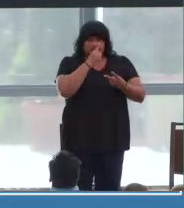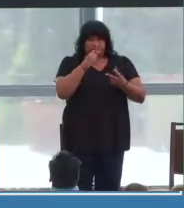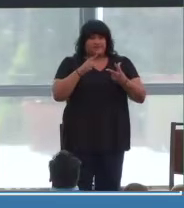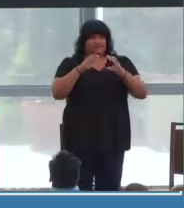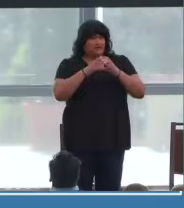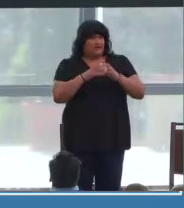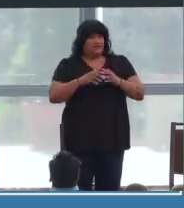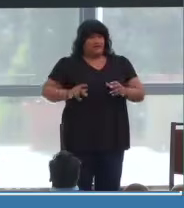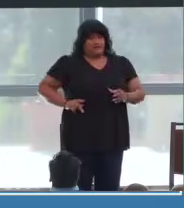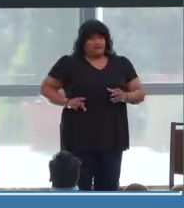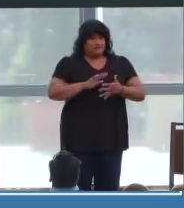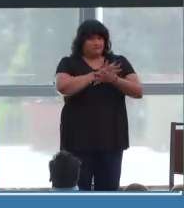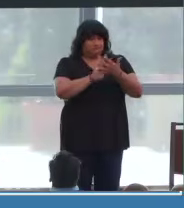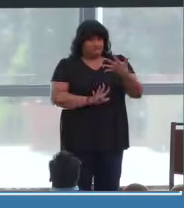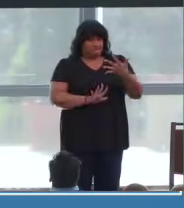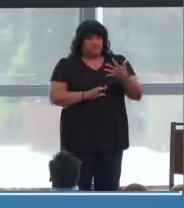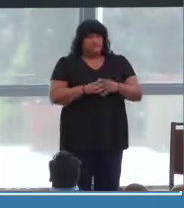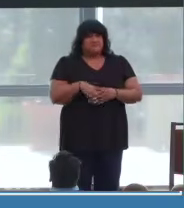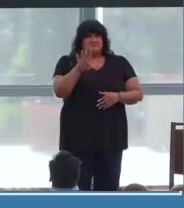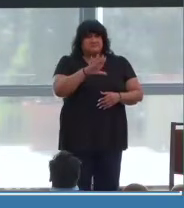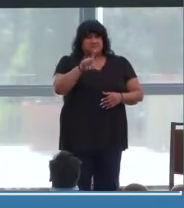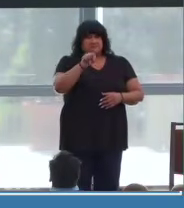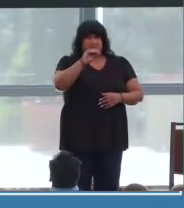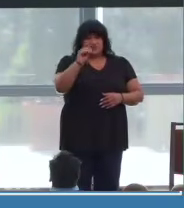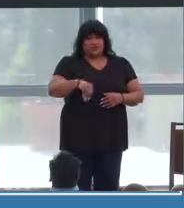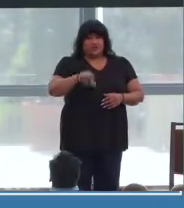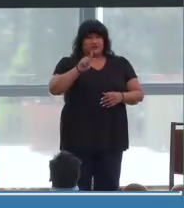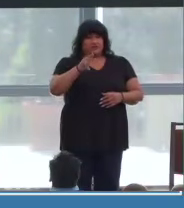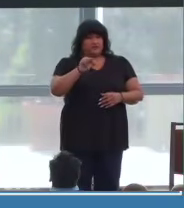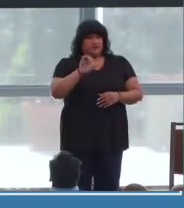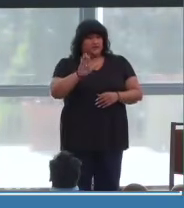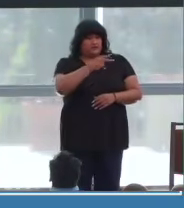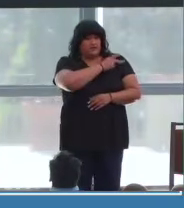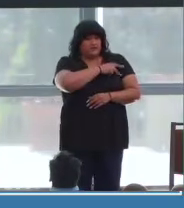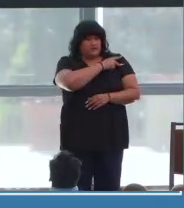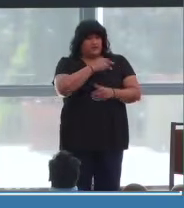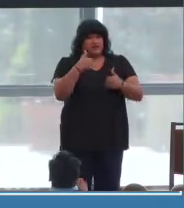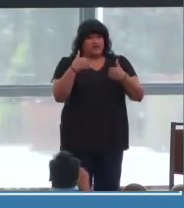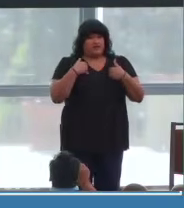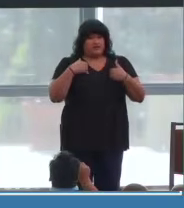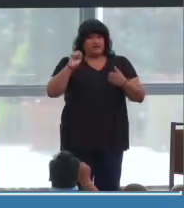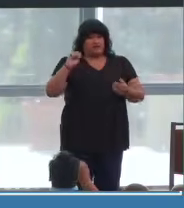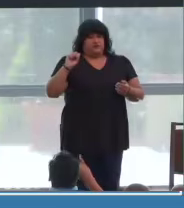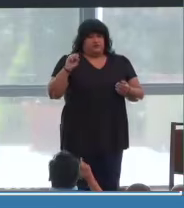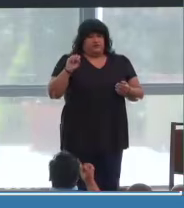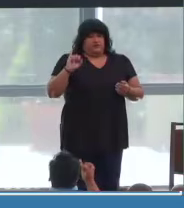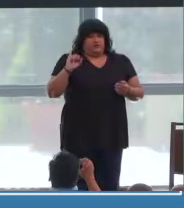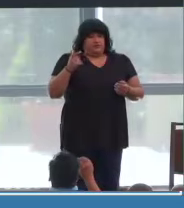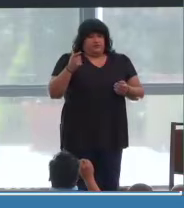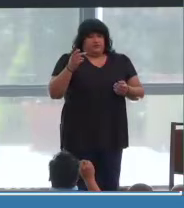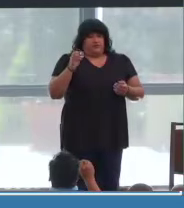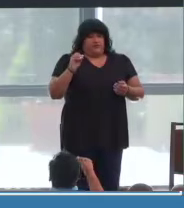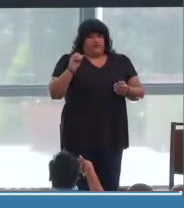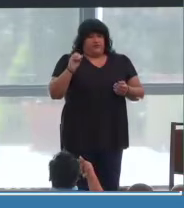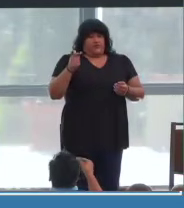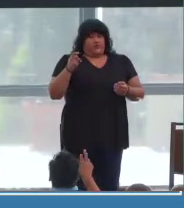pancreas. Now, about 20% of lupus patients also have Sjogren's, which is dry eyes and dry mouth.